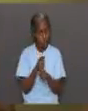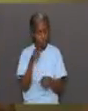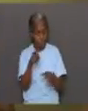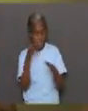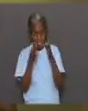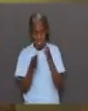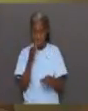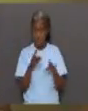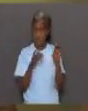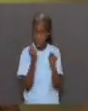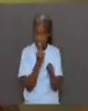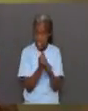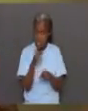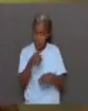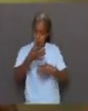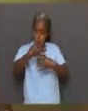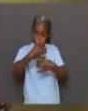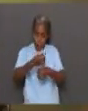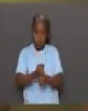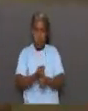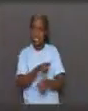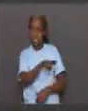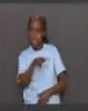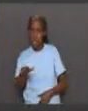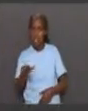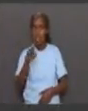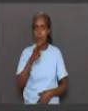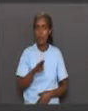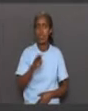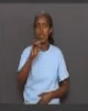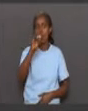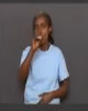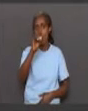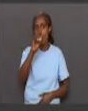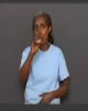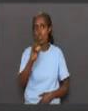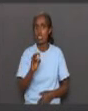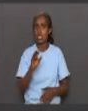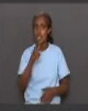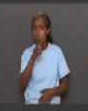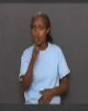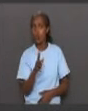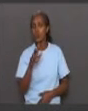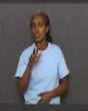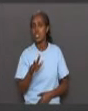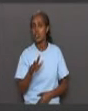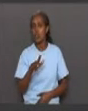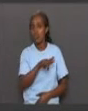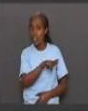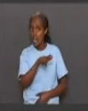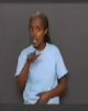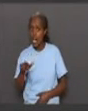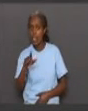you did, you concluded that line BO is